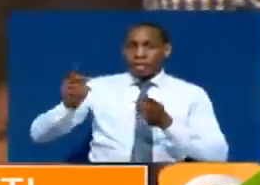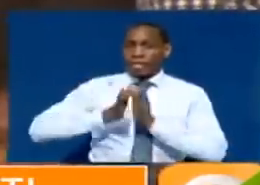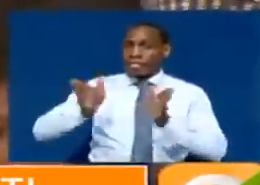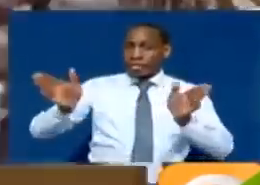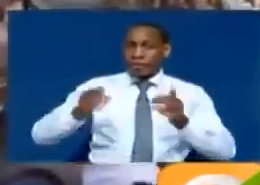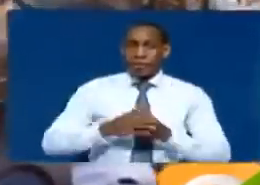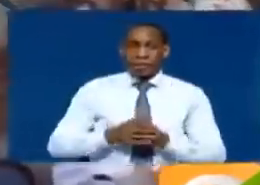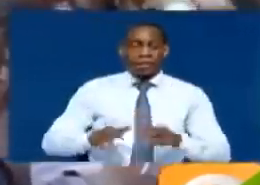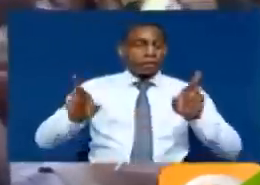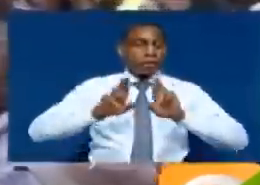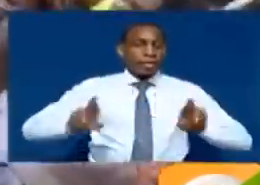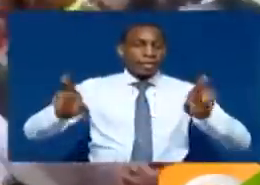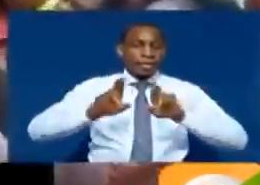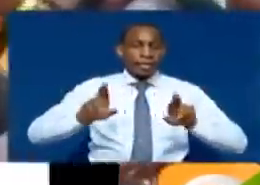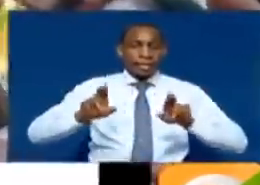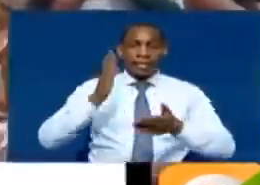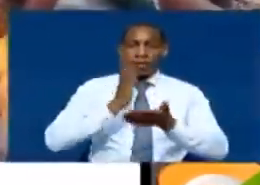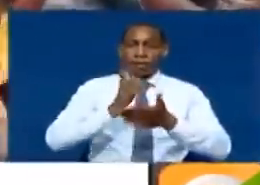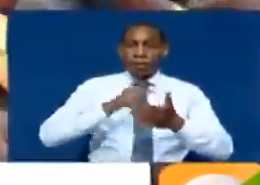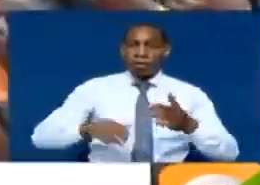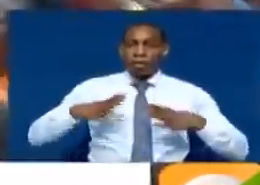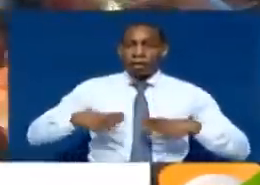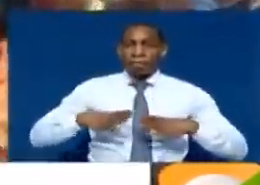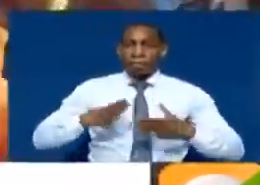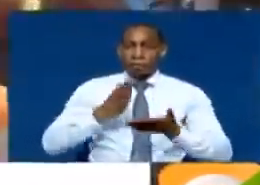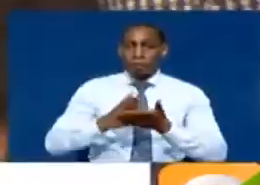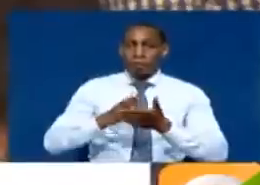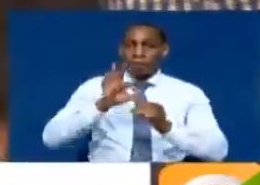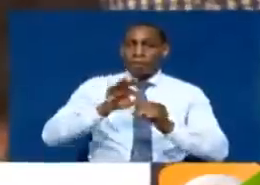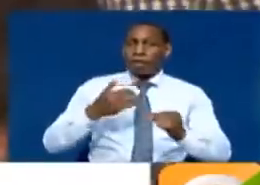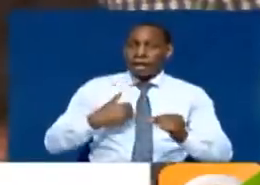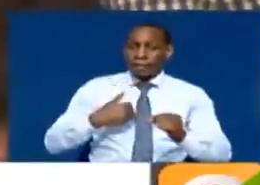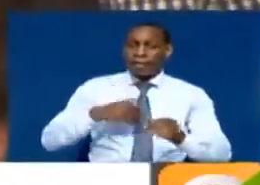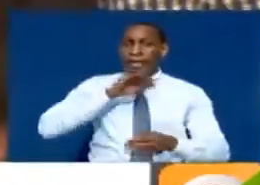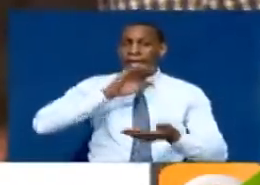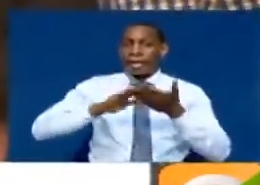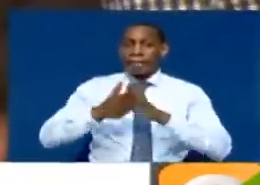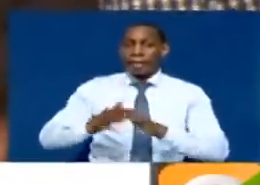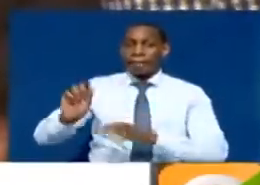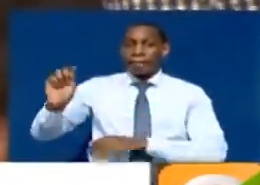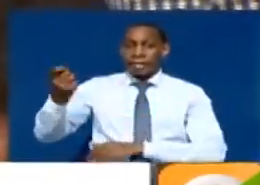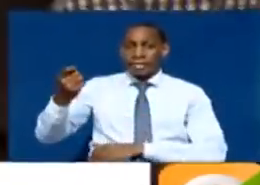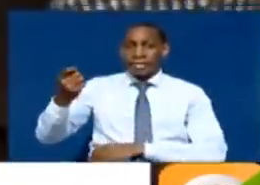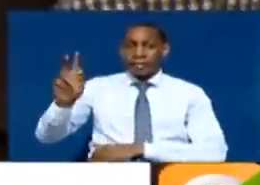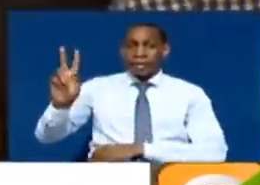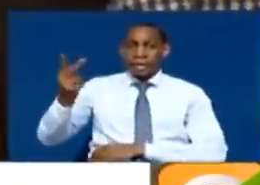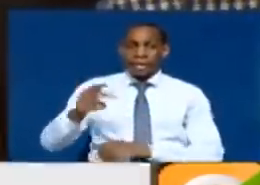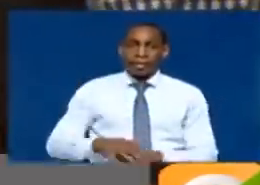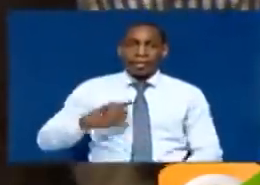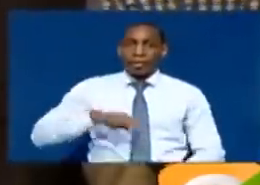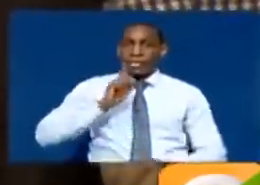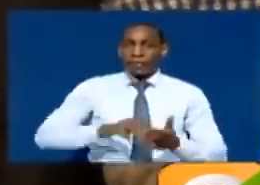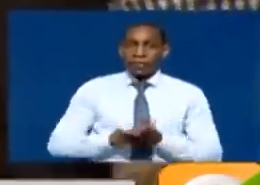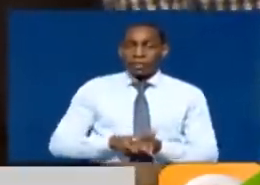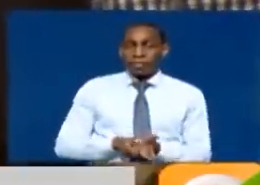mzima tuko tayari kuhakikisha kwamba watu wameshika kura baba awe rais wa Jamhuri ya Kenya.